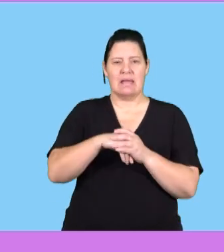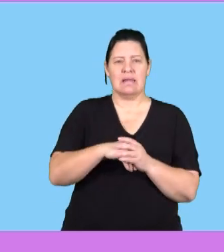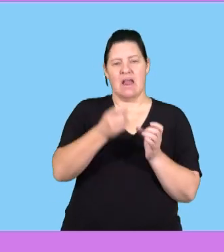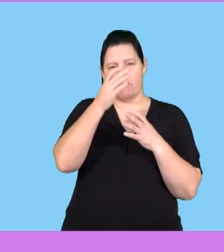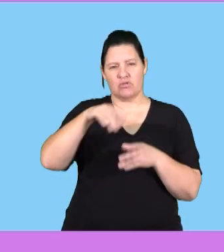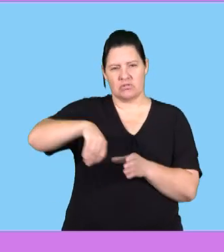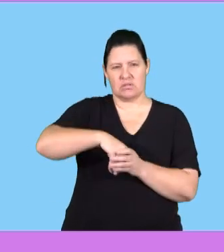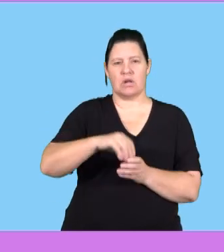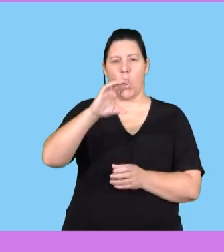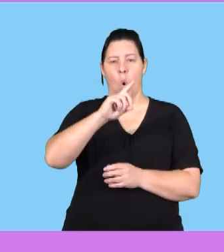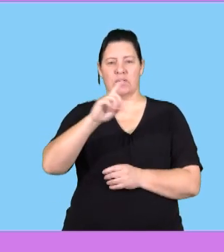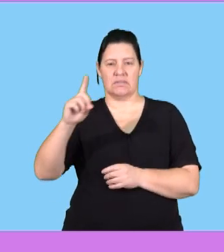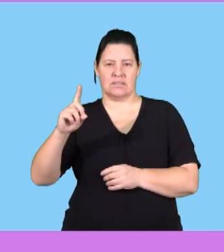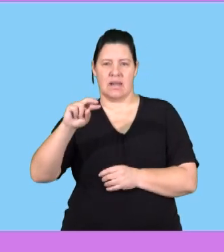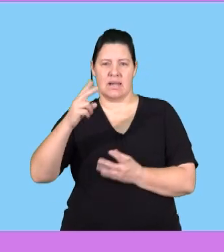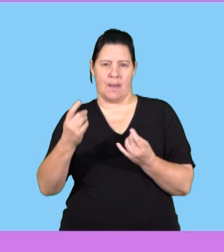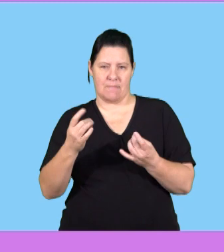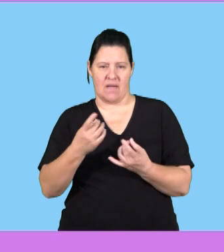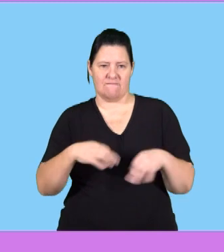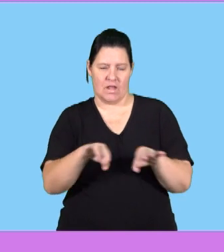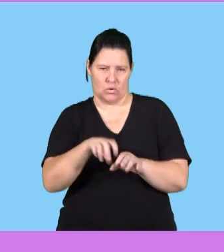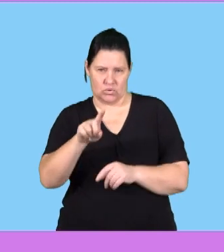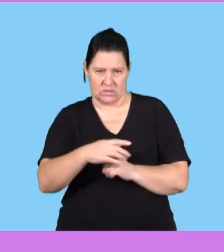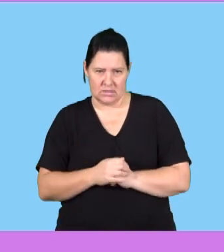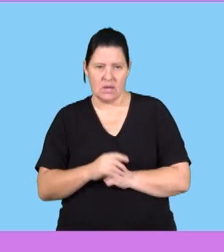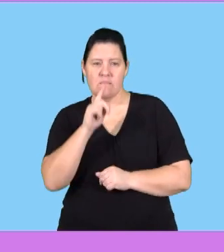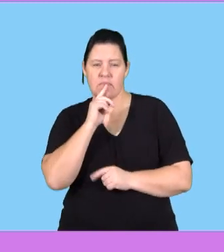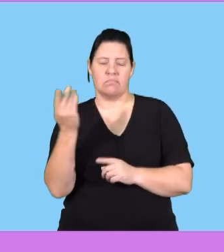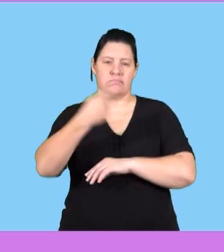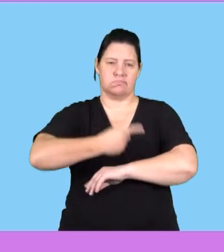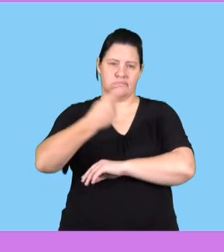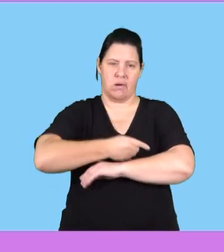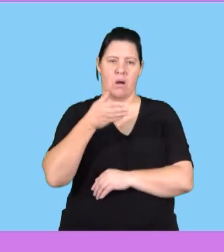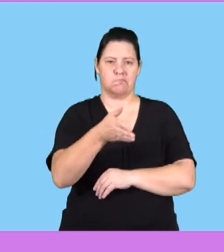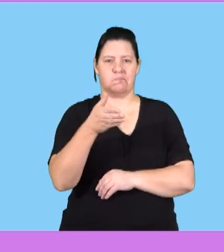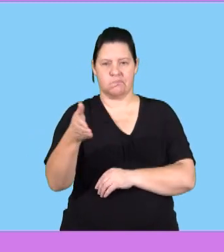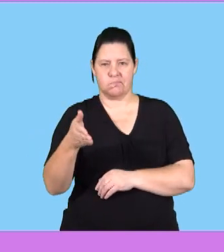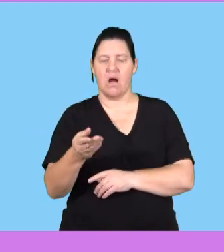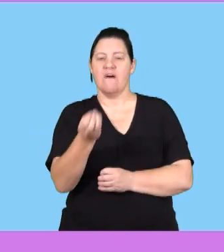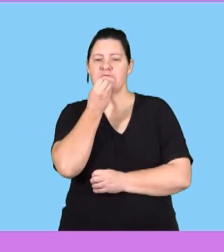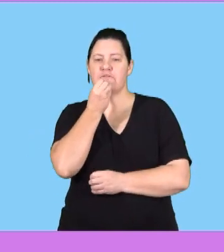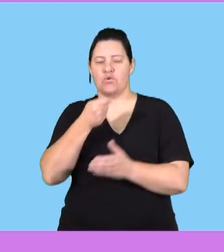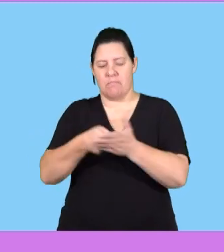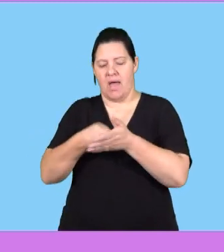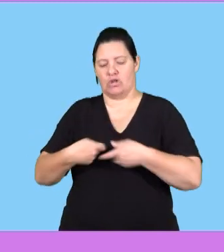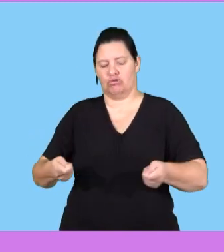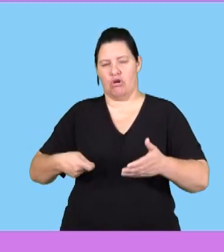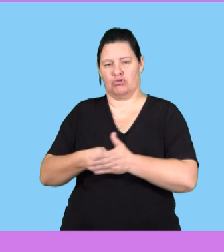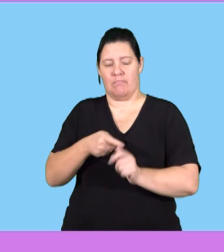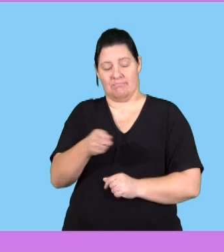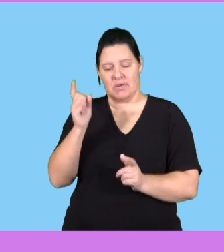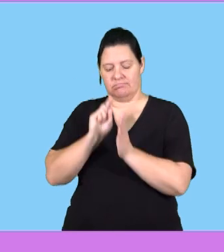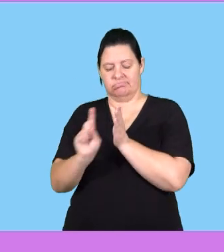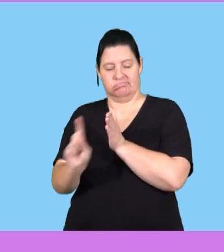of values. Right? So it says the data below represents the daily attendance of people to a grocery store in your